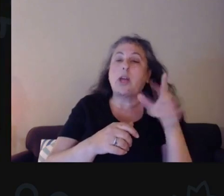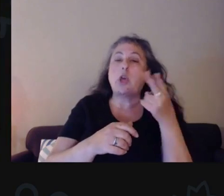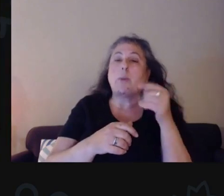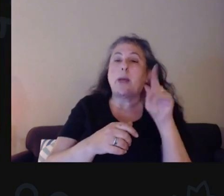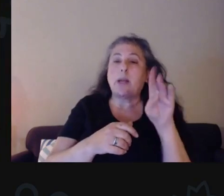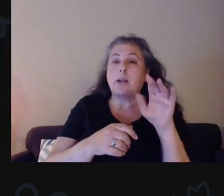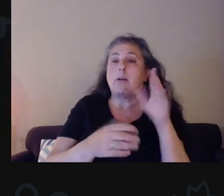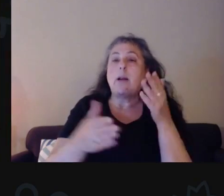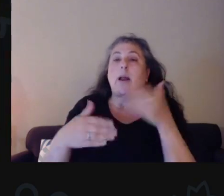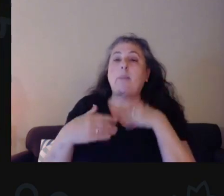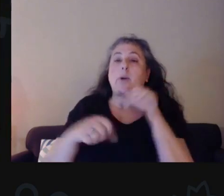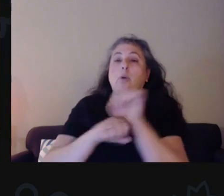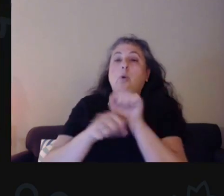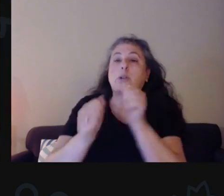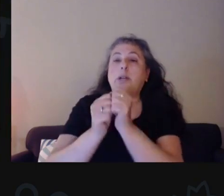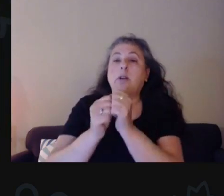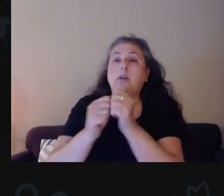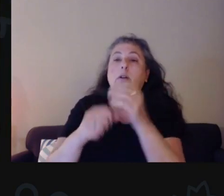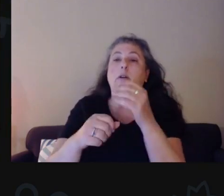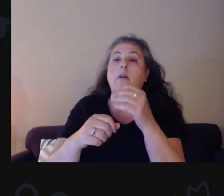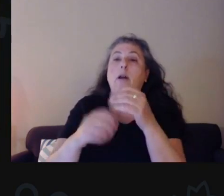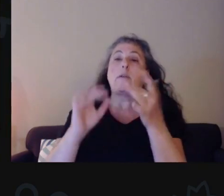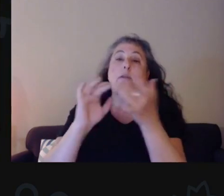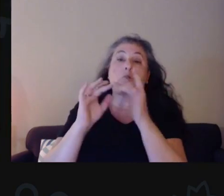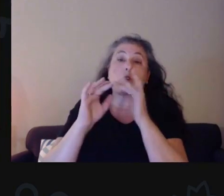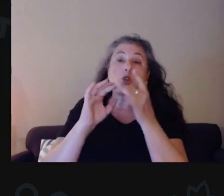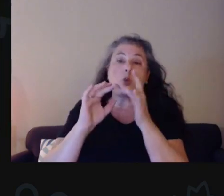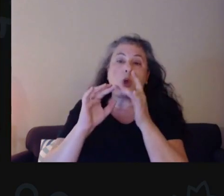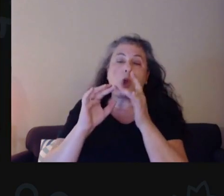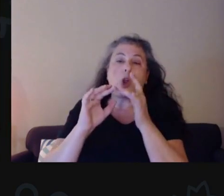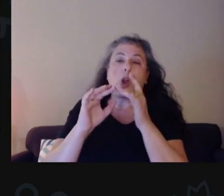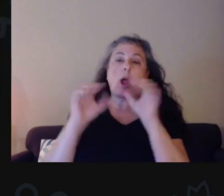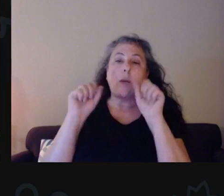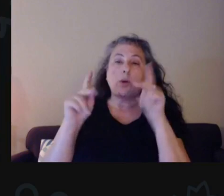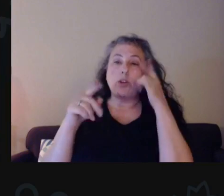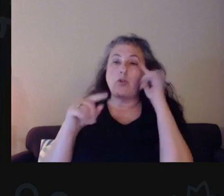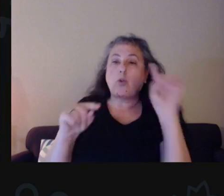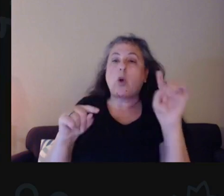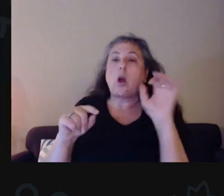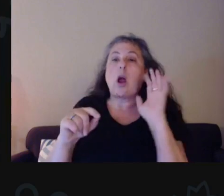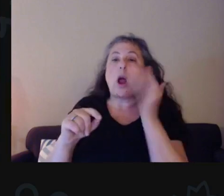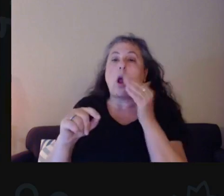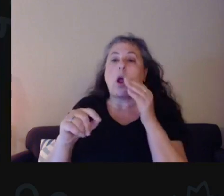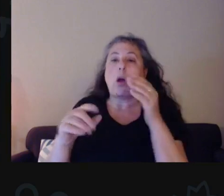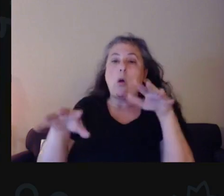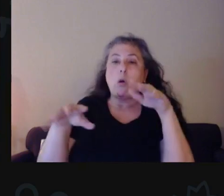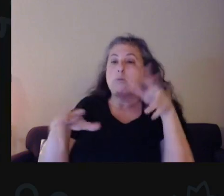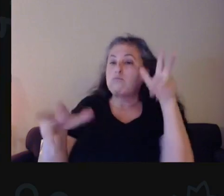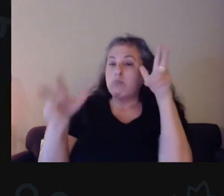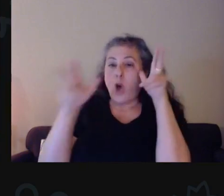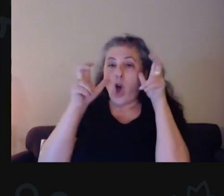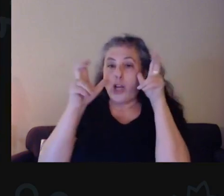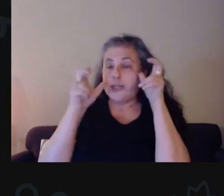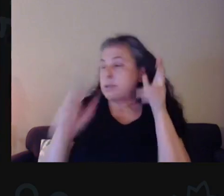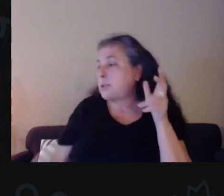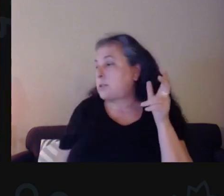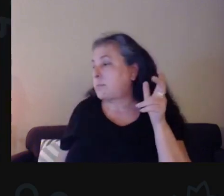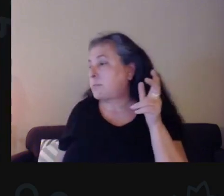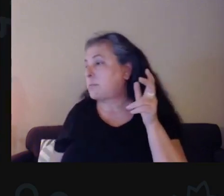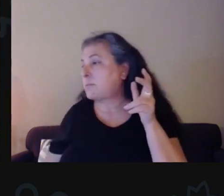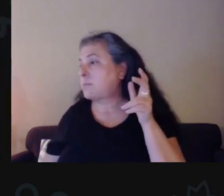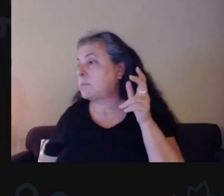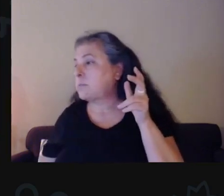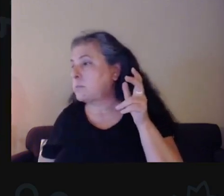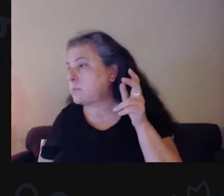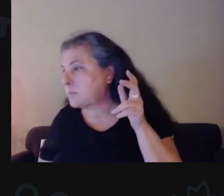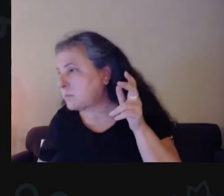together to provide these virtual opportunities for our audience. So without further ado, I'm going to bring on